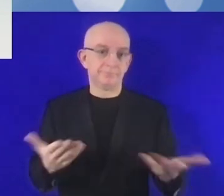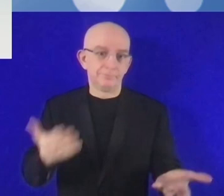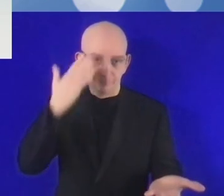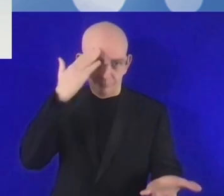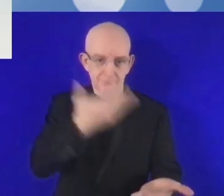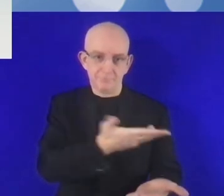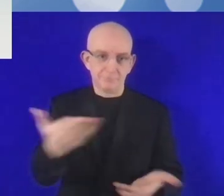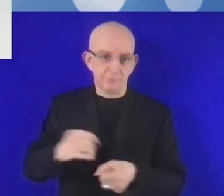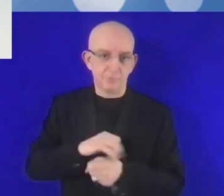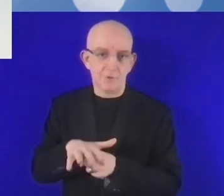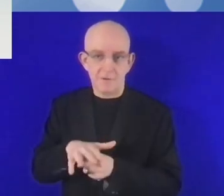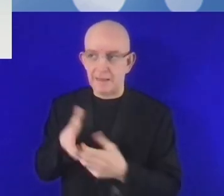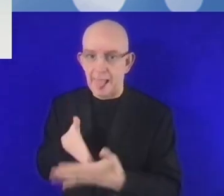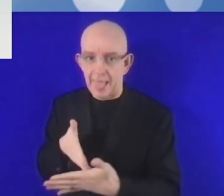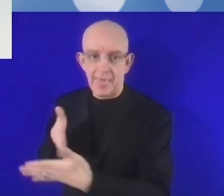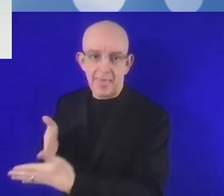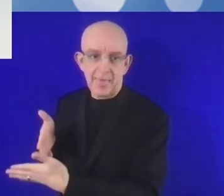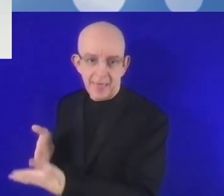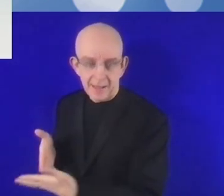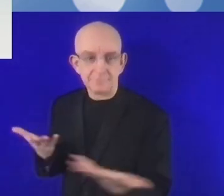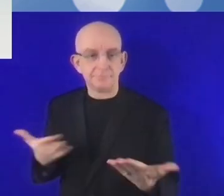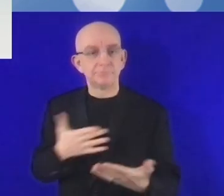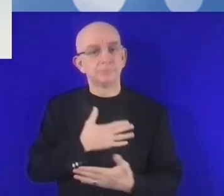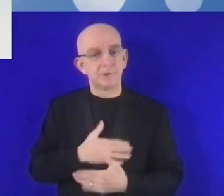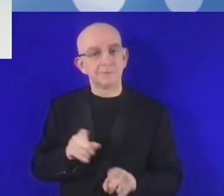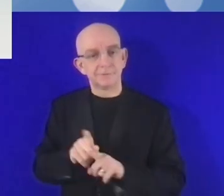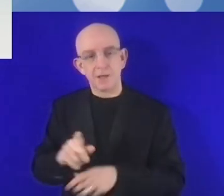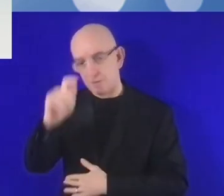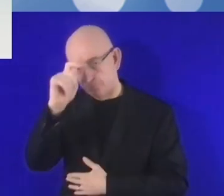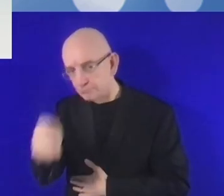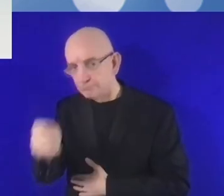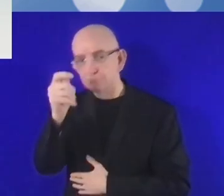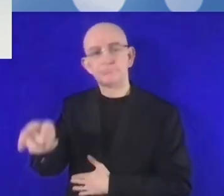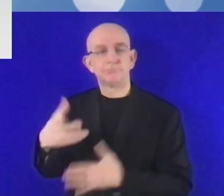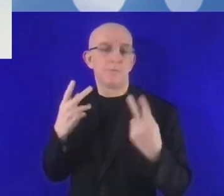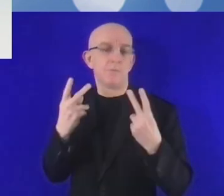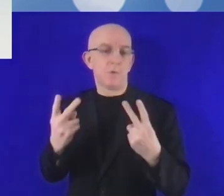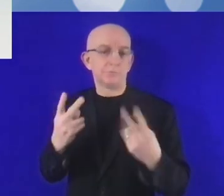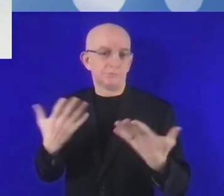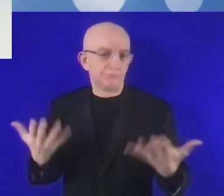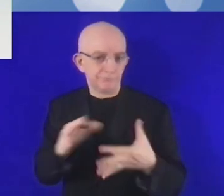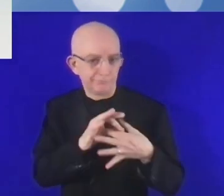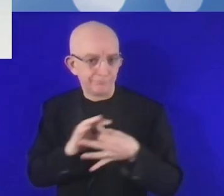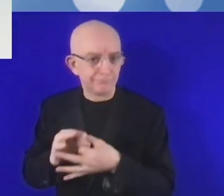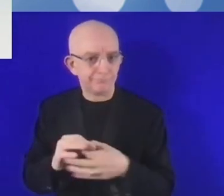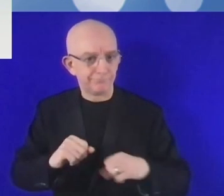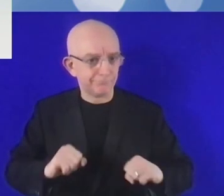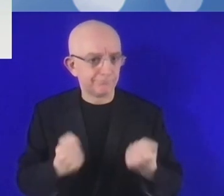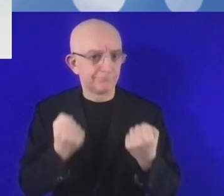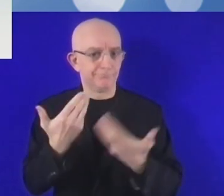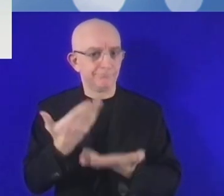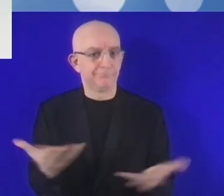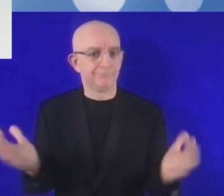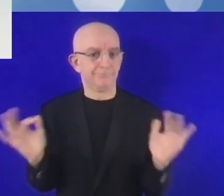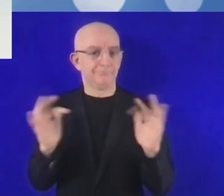innovate and to come together in these online and hybrid events using the technology made available by the internet. And